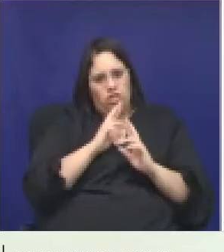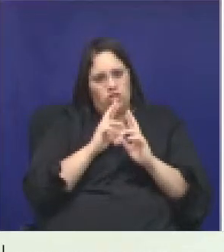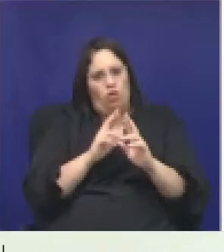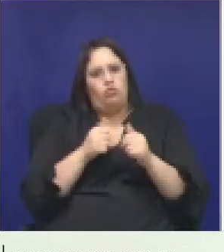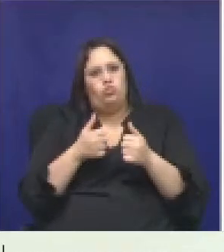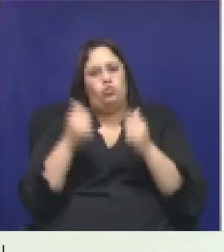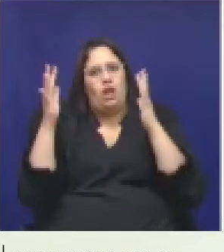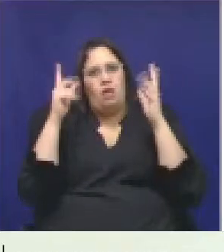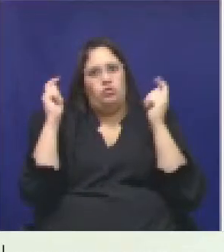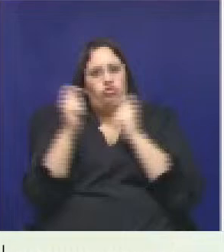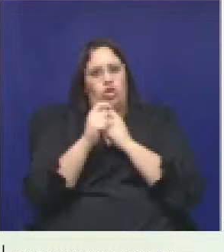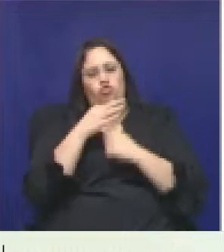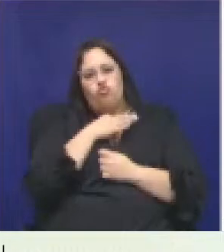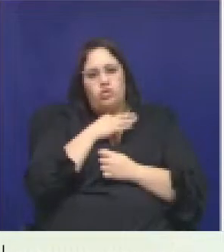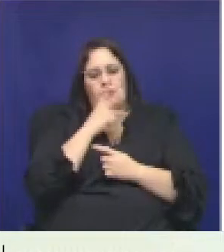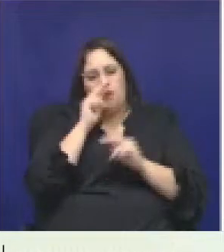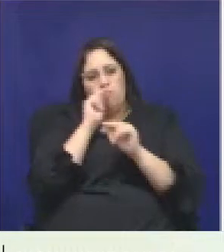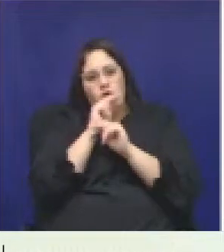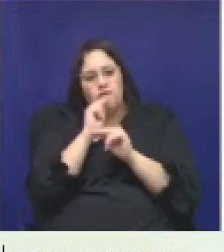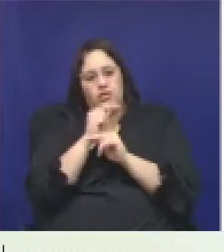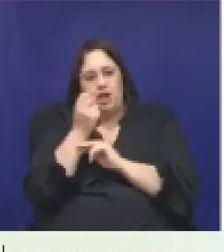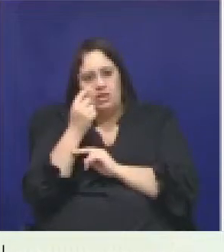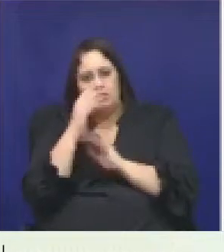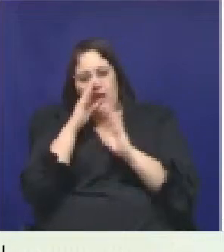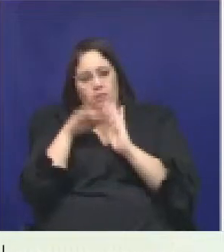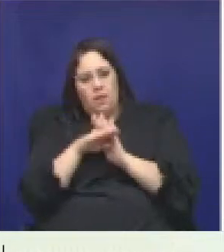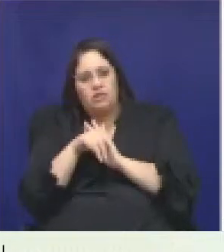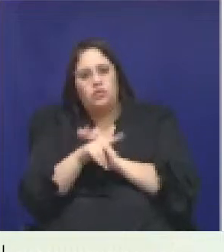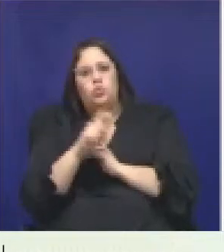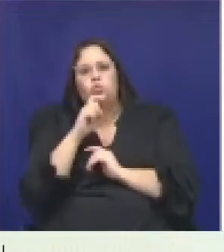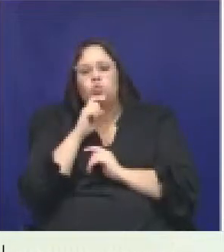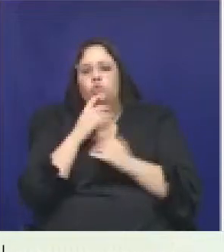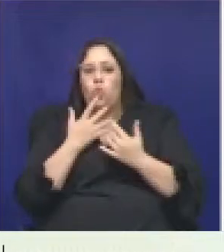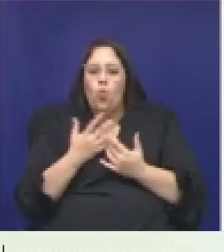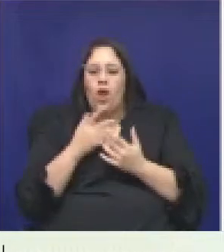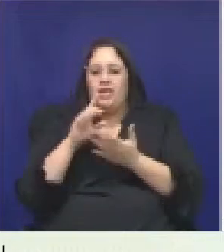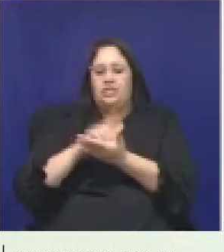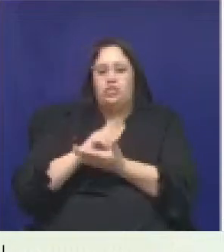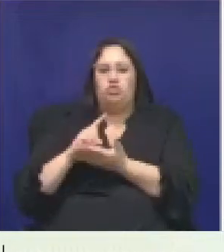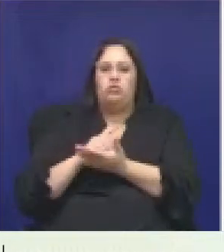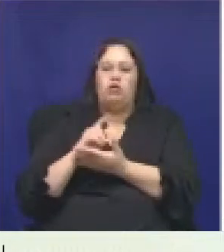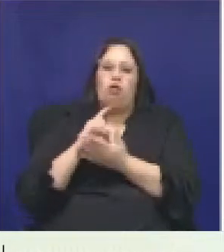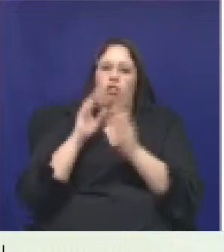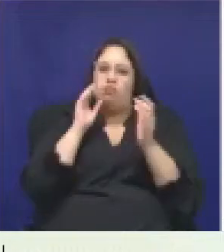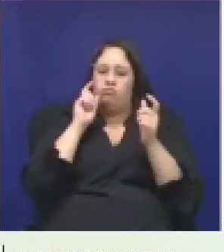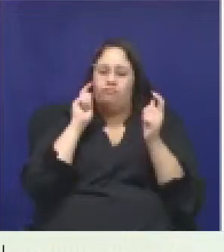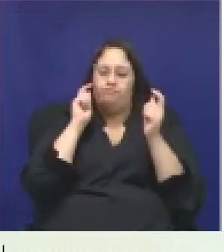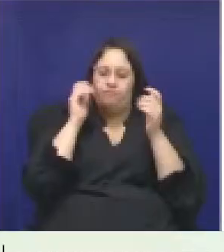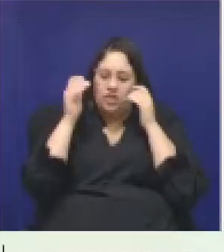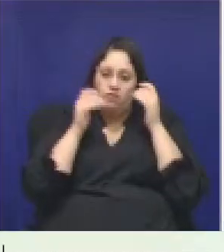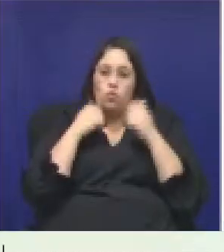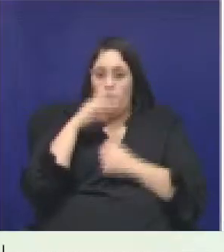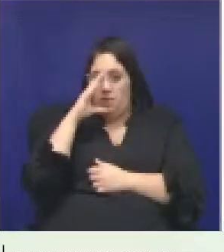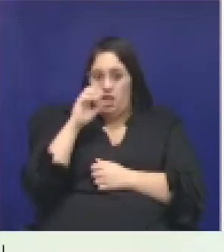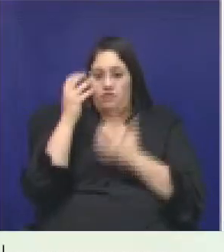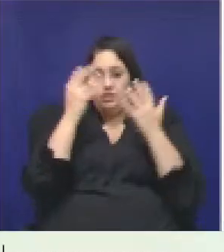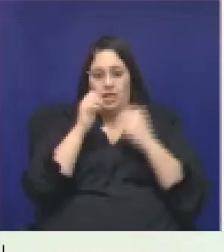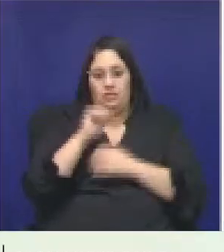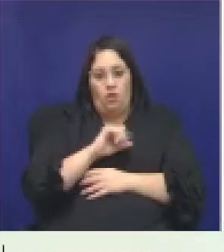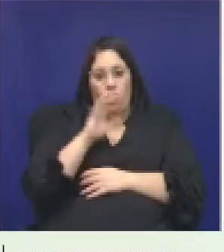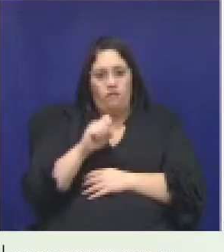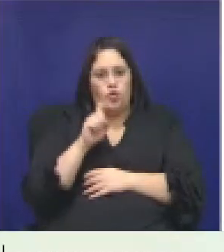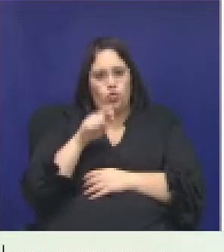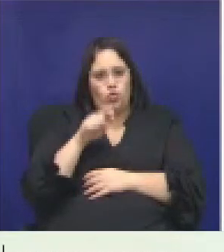change risk and monitor and understand patterns of usage of digital innovation. We believe that Stats SA should expand